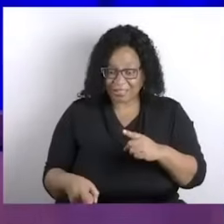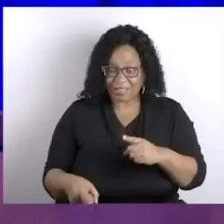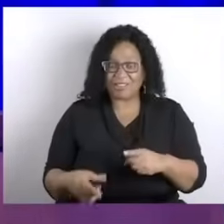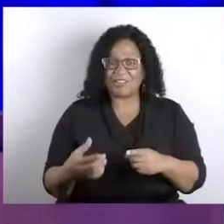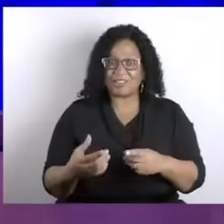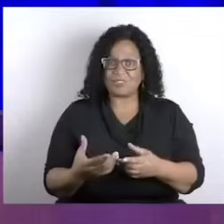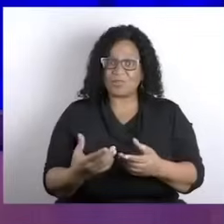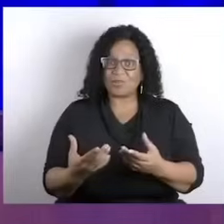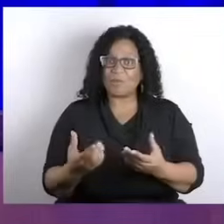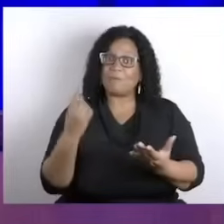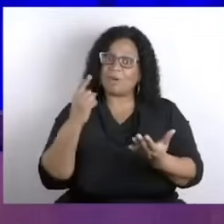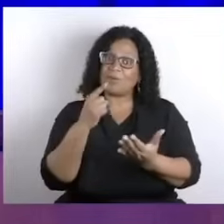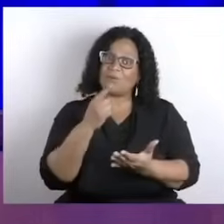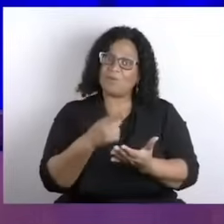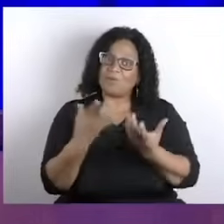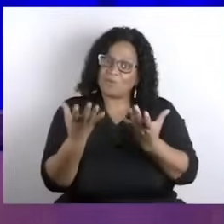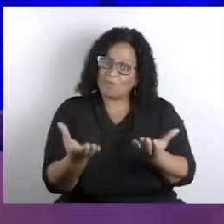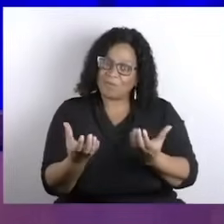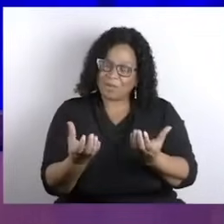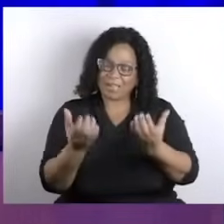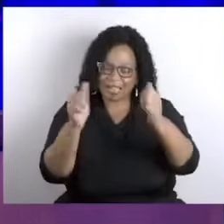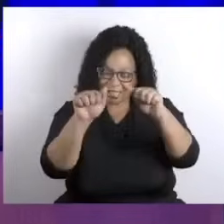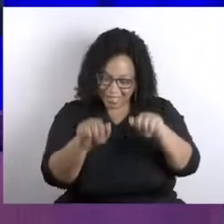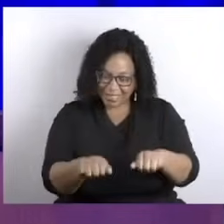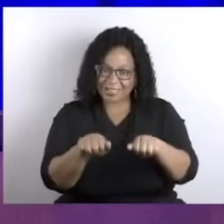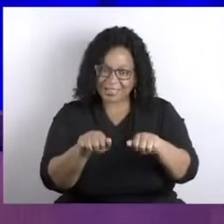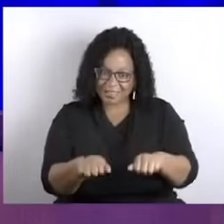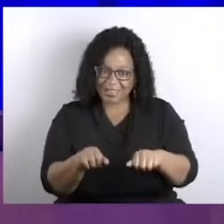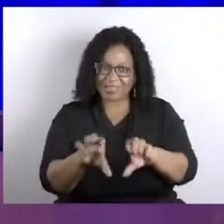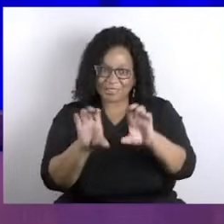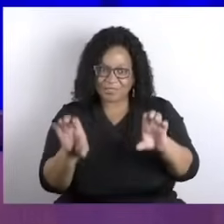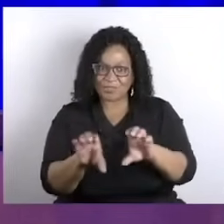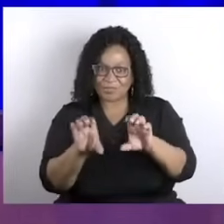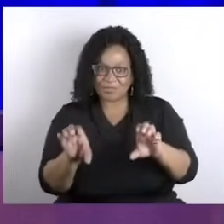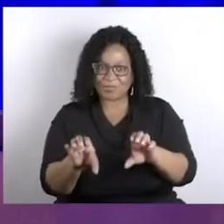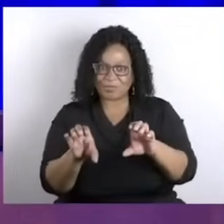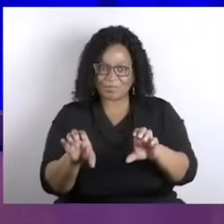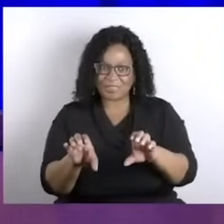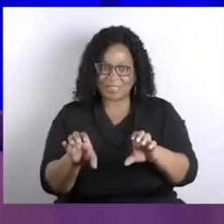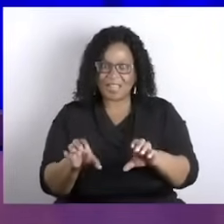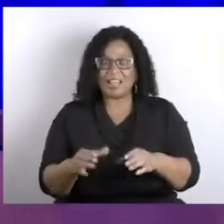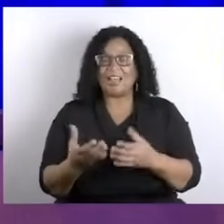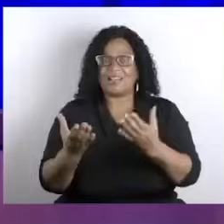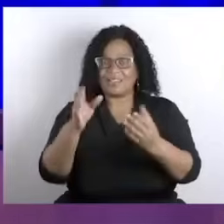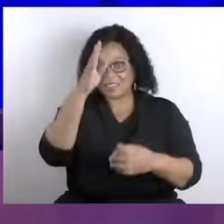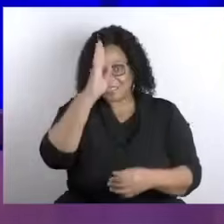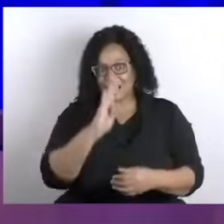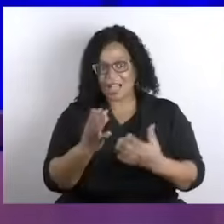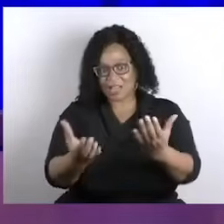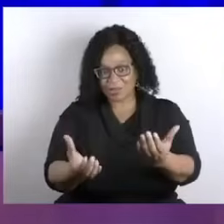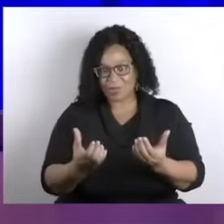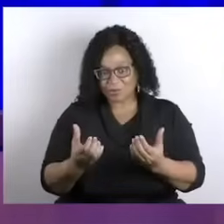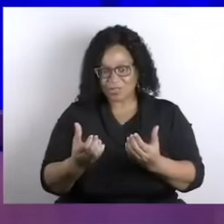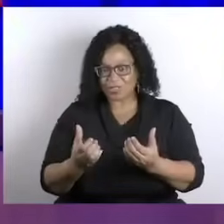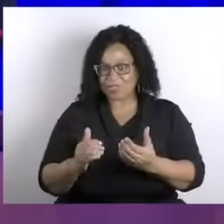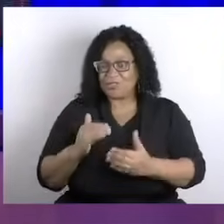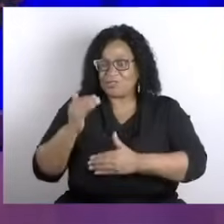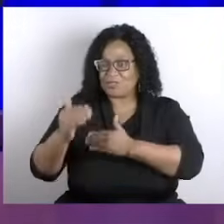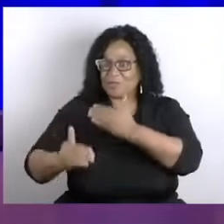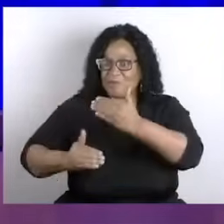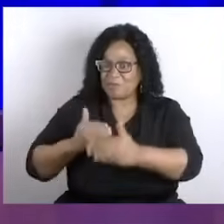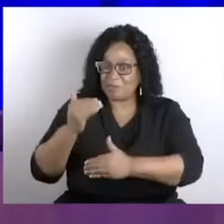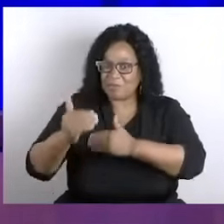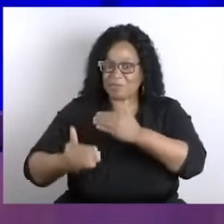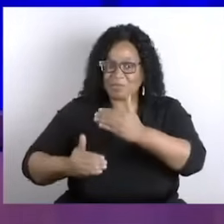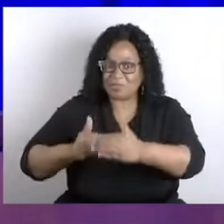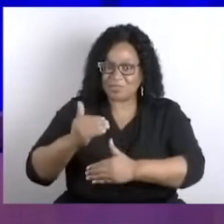can do some things. I want you to build houses, and I want you to get married. I want you to have some families. I want you to increase and not decrease. I